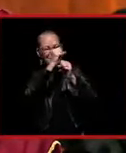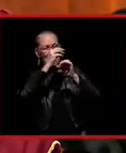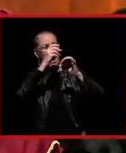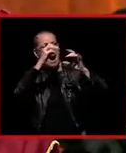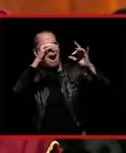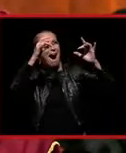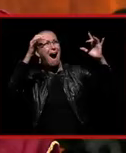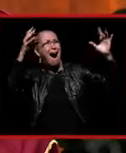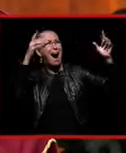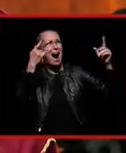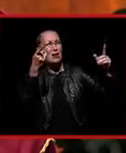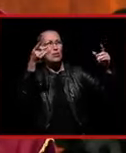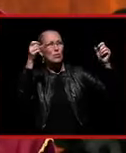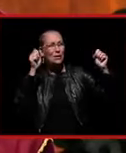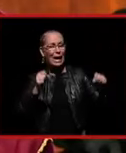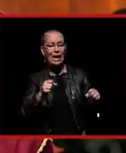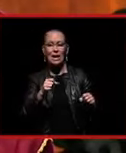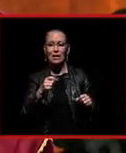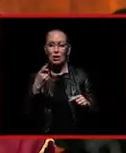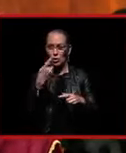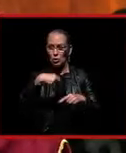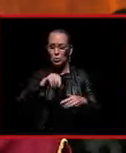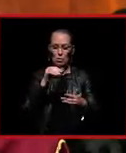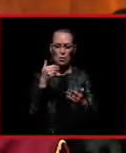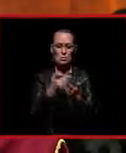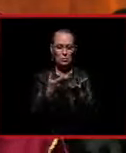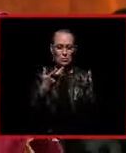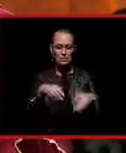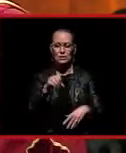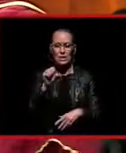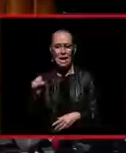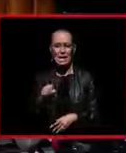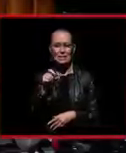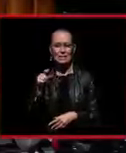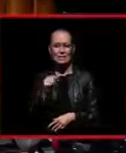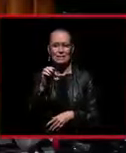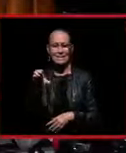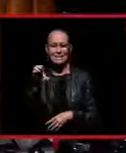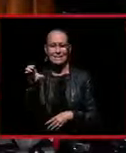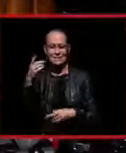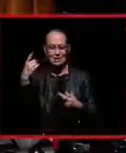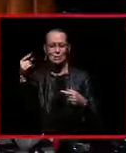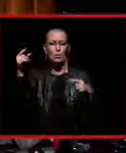and every one of you is proof that STCC works. Thank you.